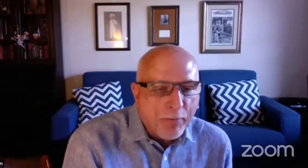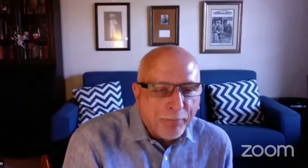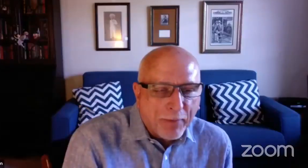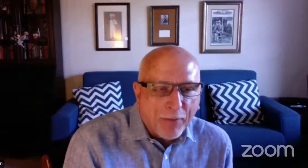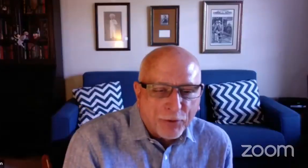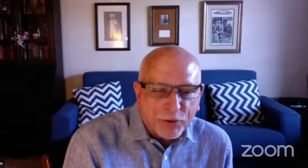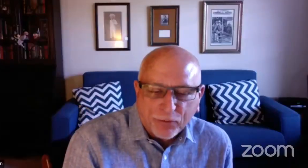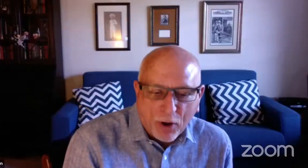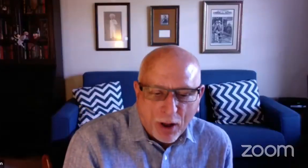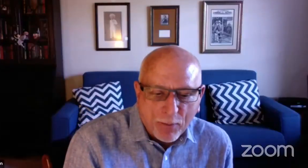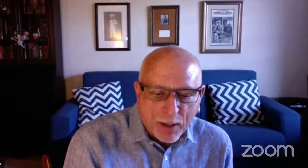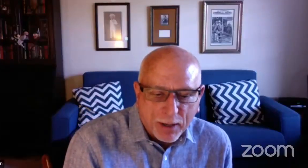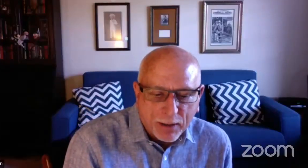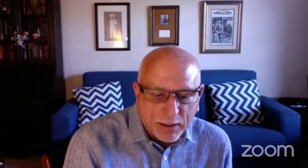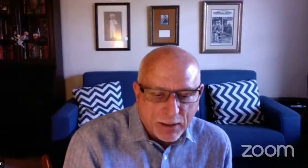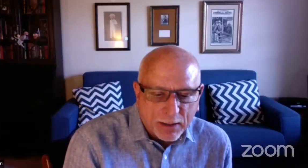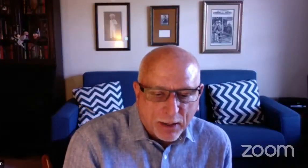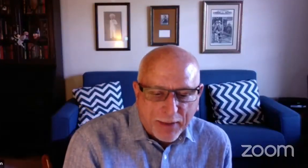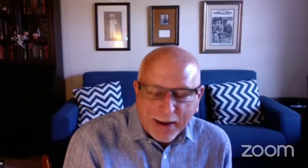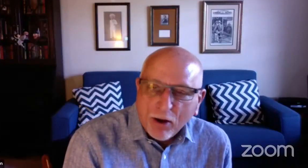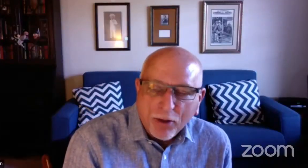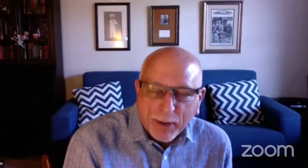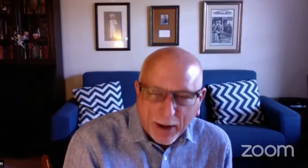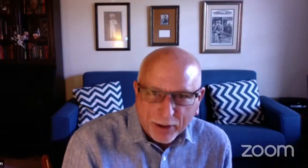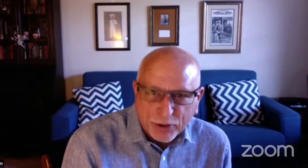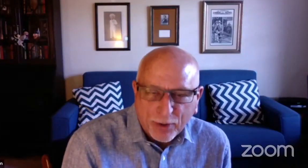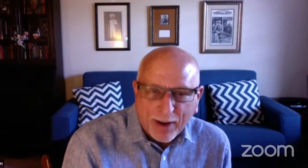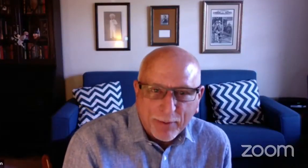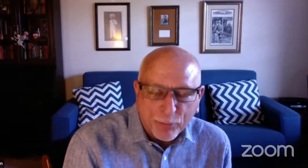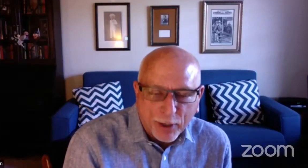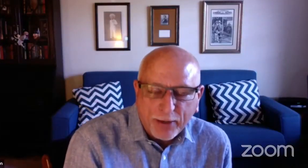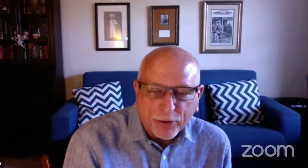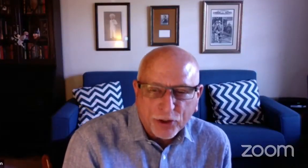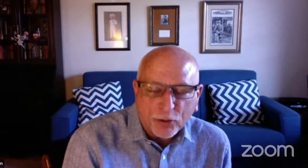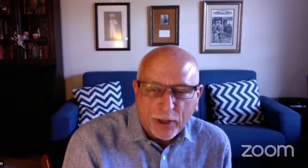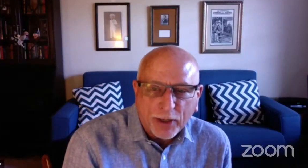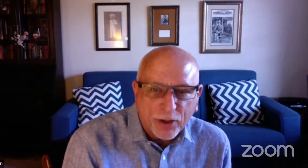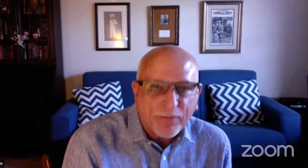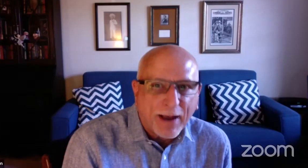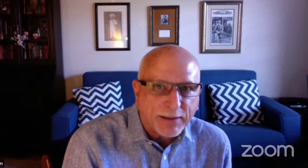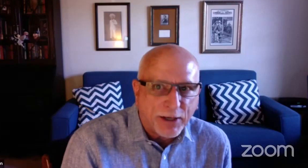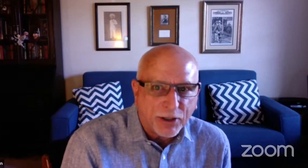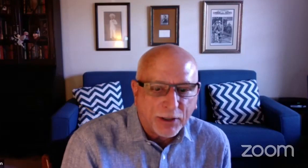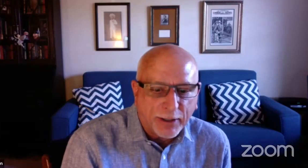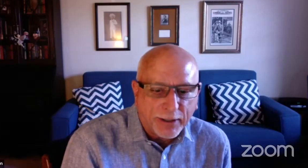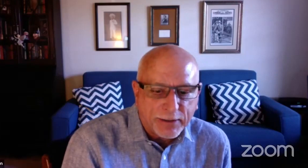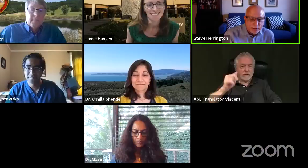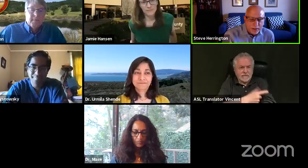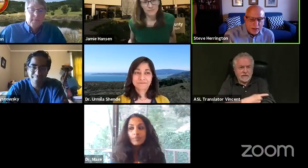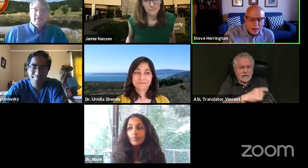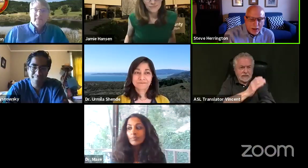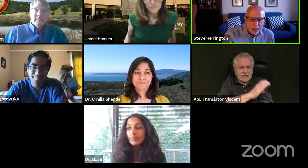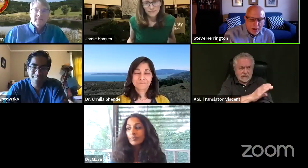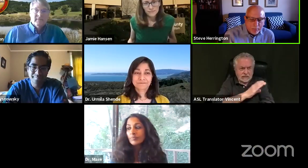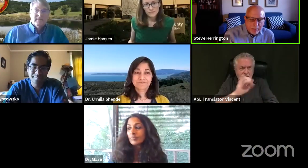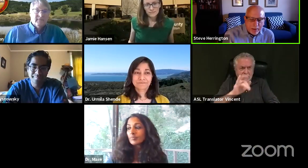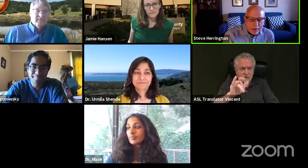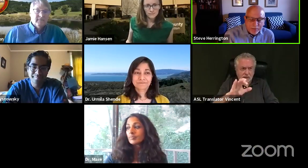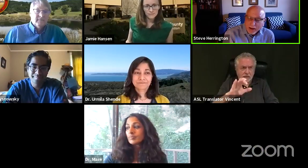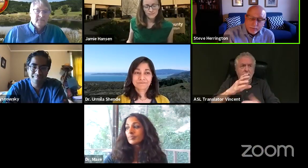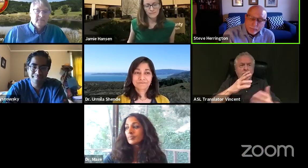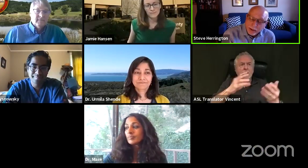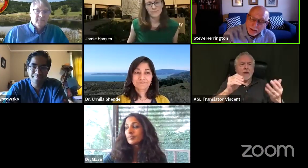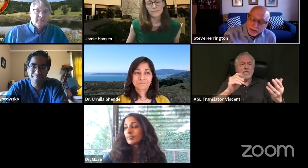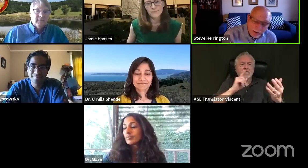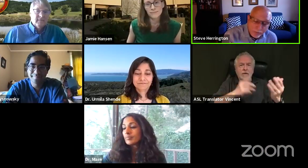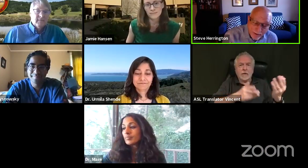you, Paul. First of all, I want to thank all the parents who have been bringing their children into the vaccination clinics, and in